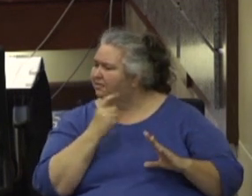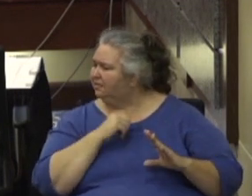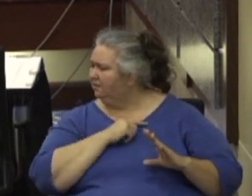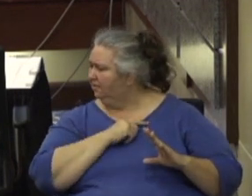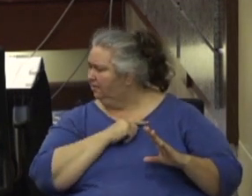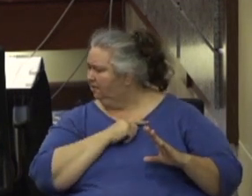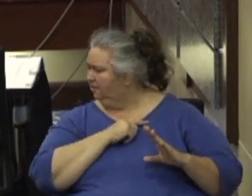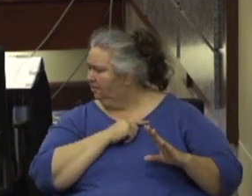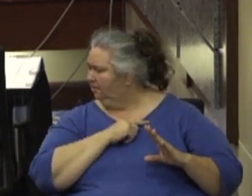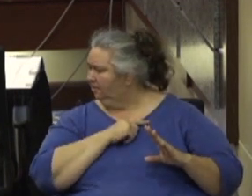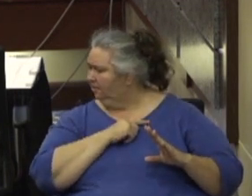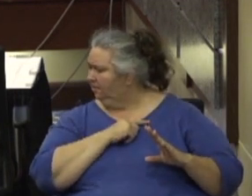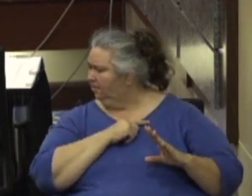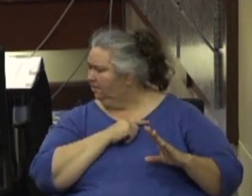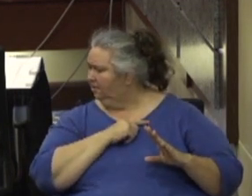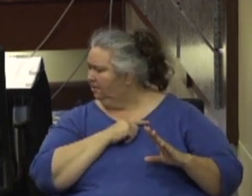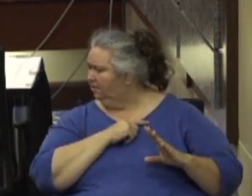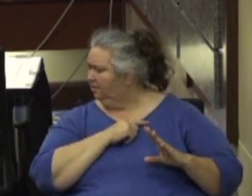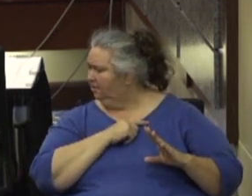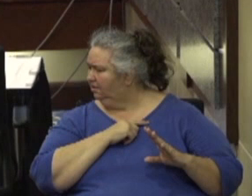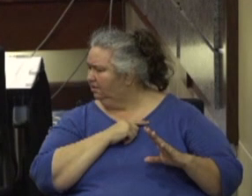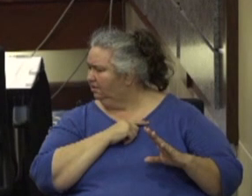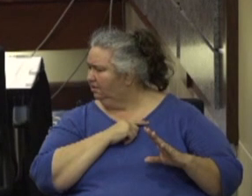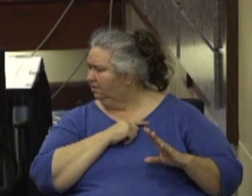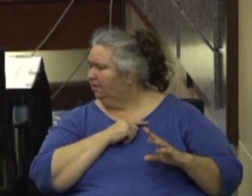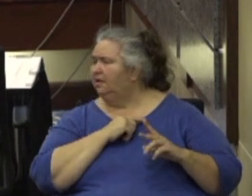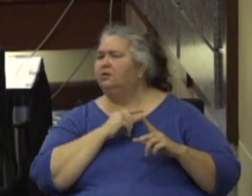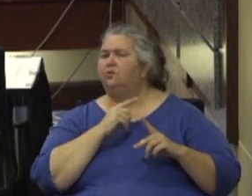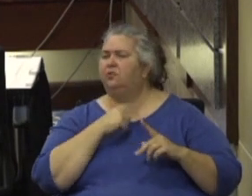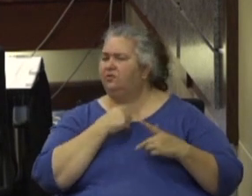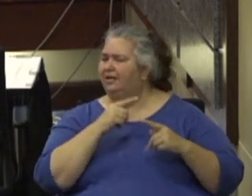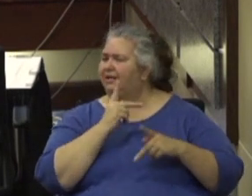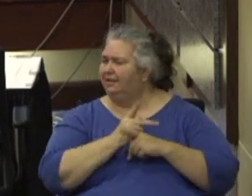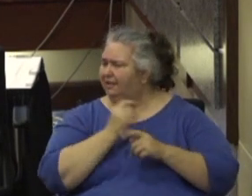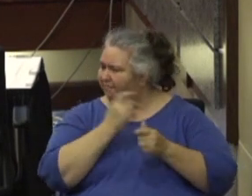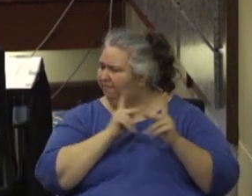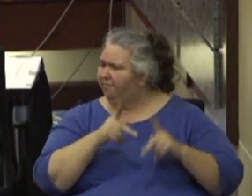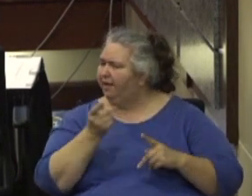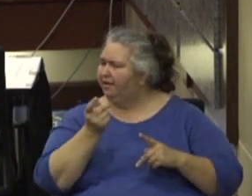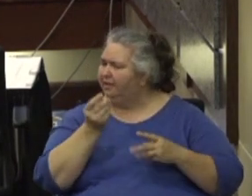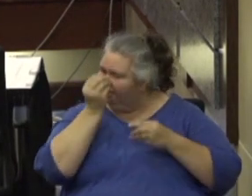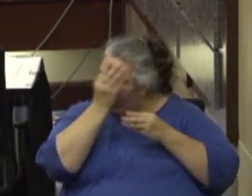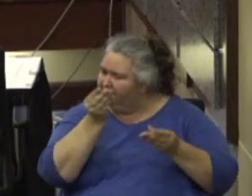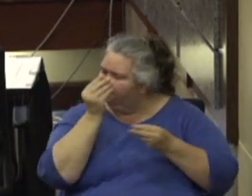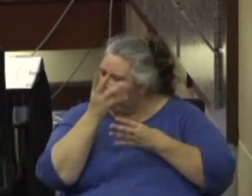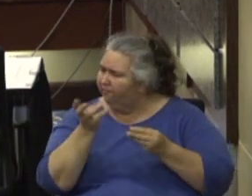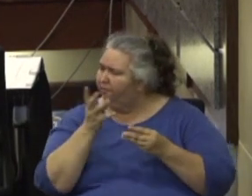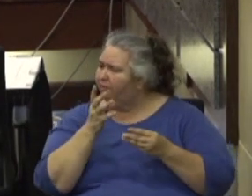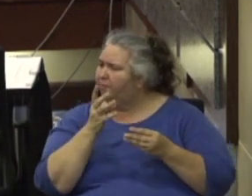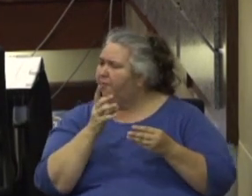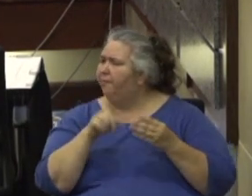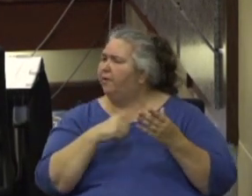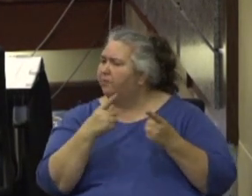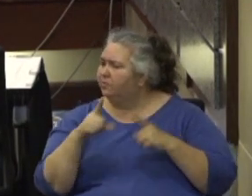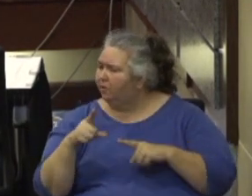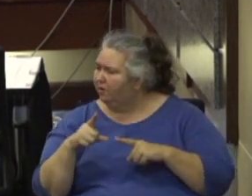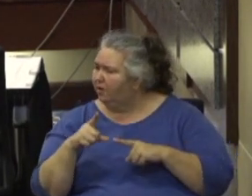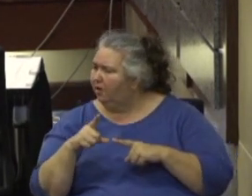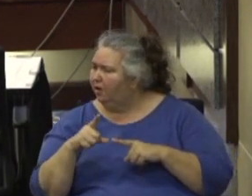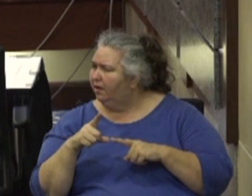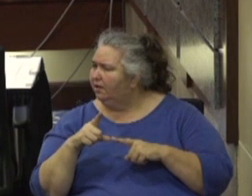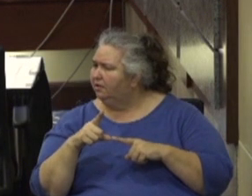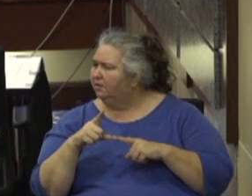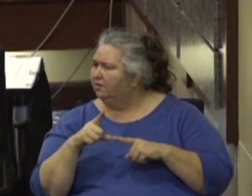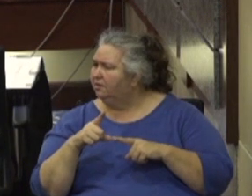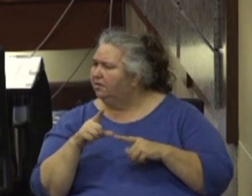our program. And then just keeping everybody abreast of the state and federal relief programs as they come out.